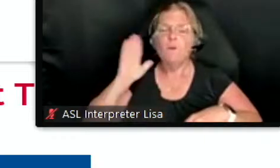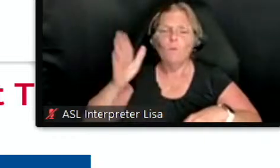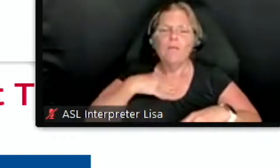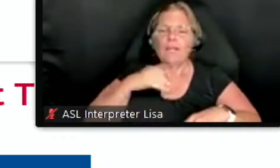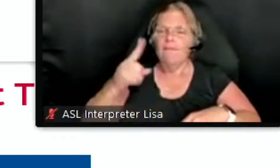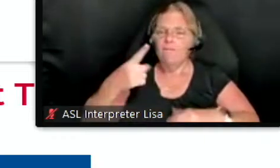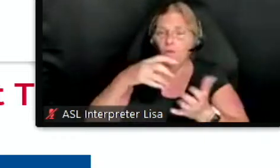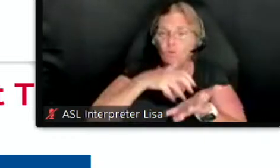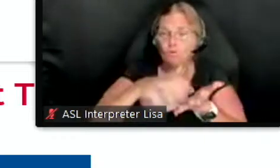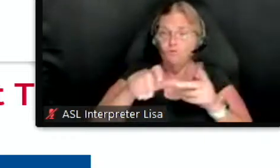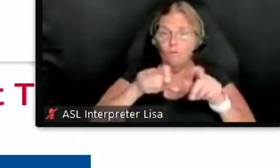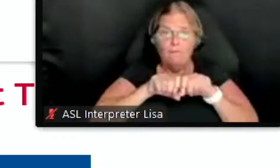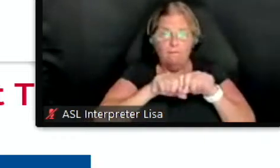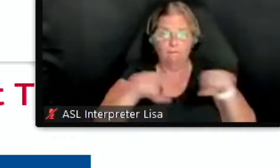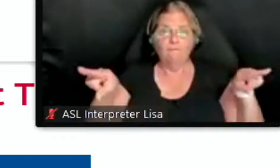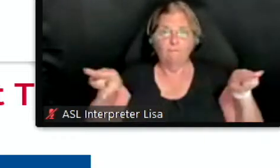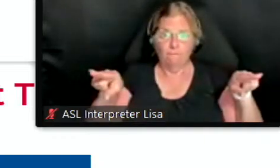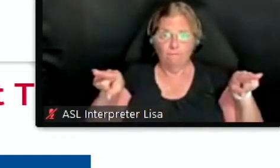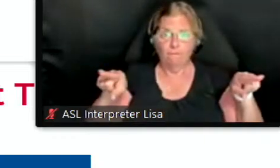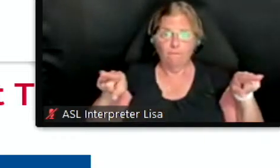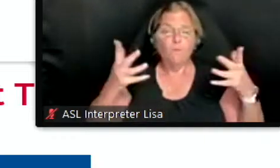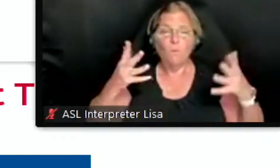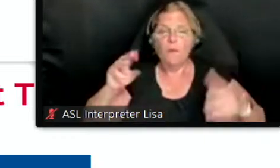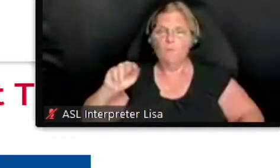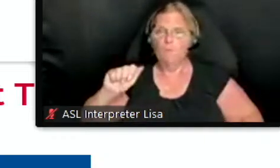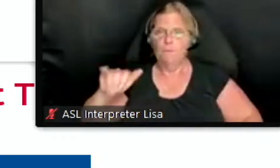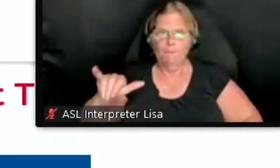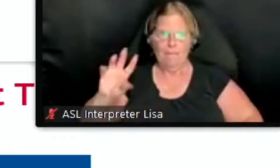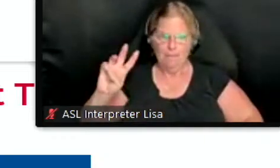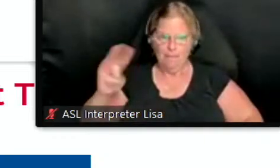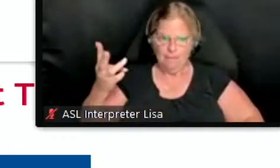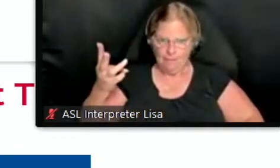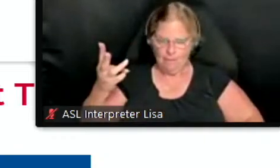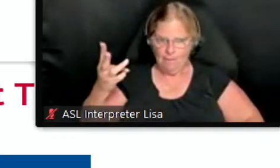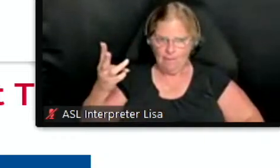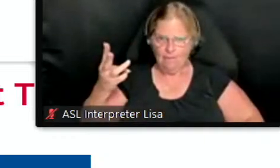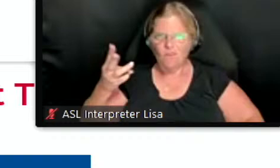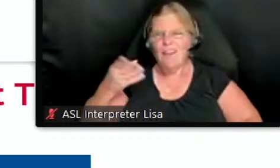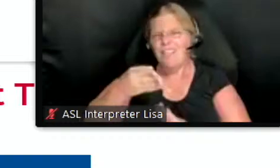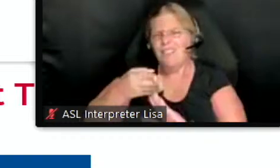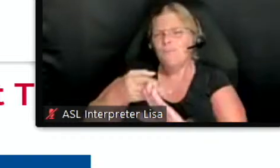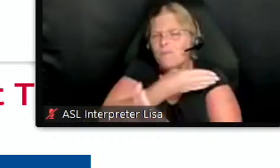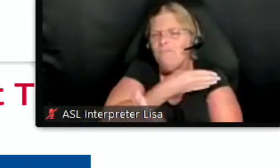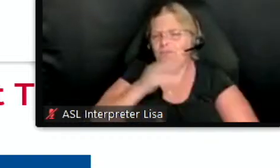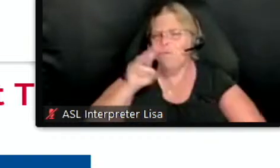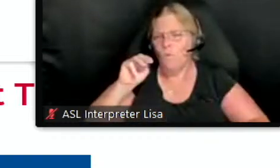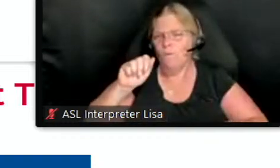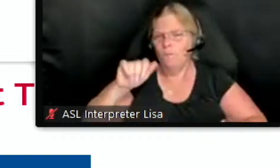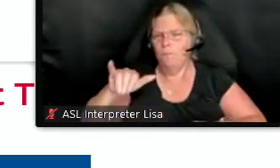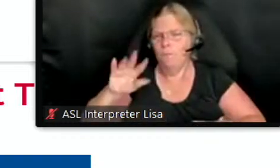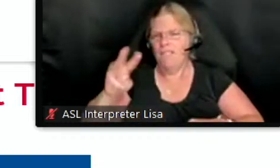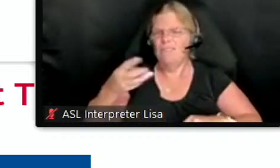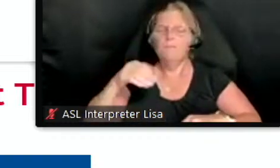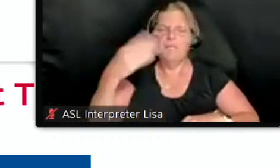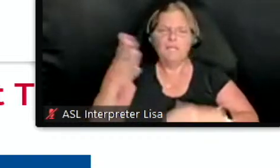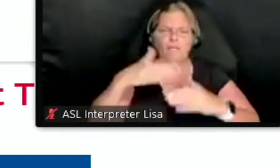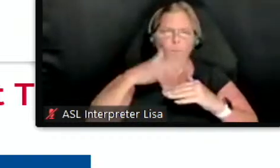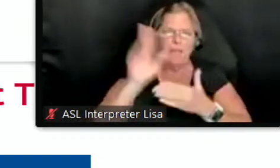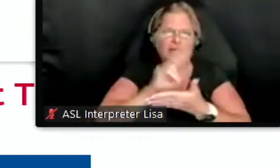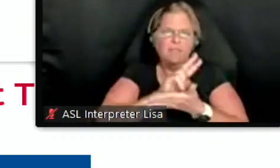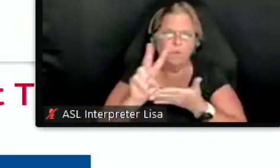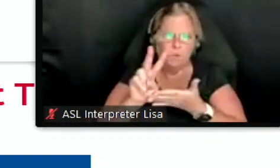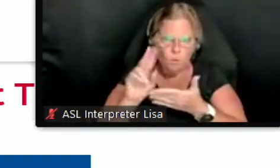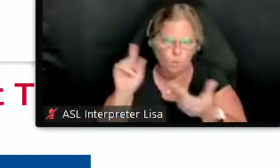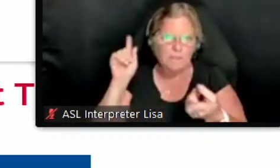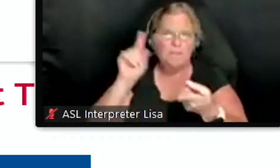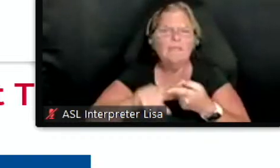on May 6th, or by May 6th, I should say, and give you at least 2 weeks up until May 20th